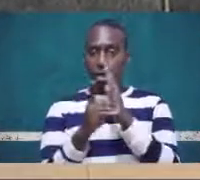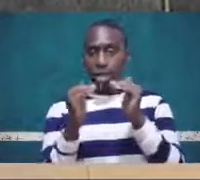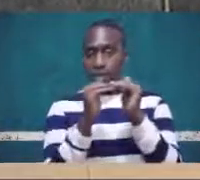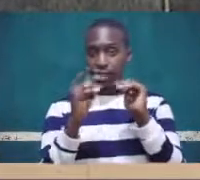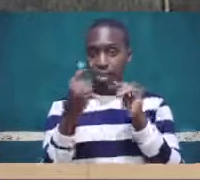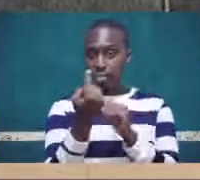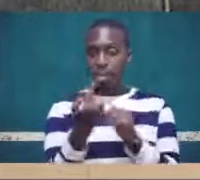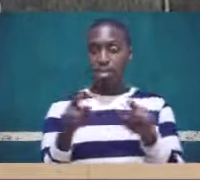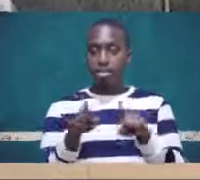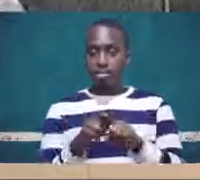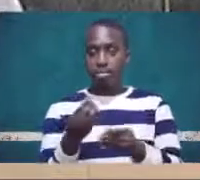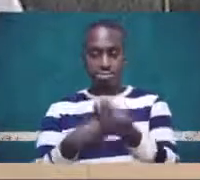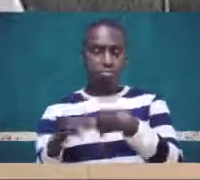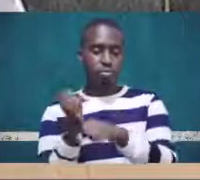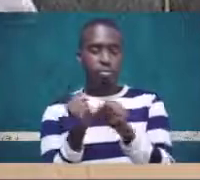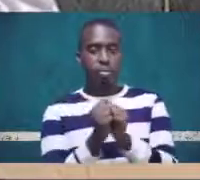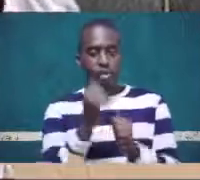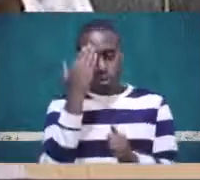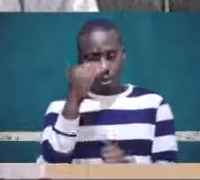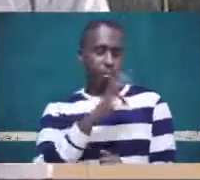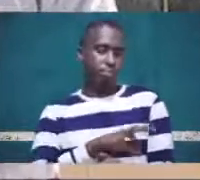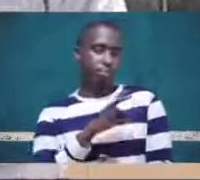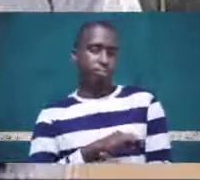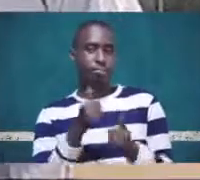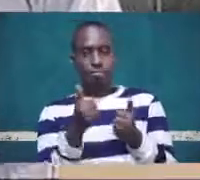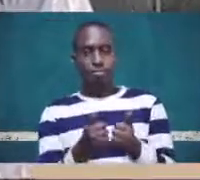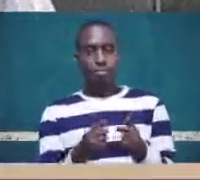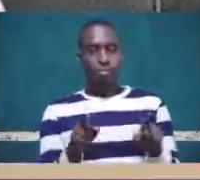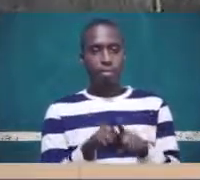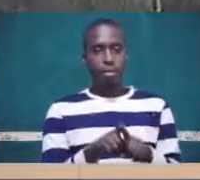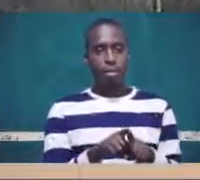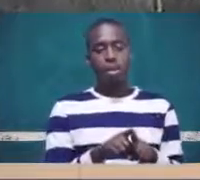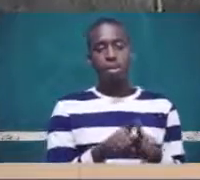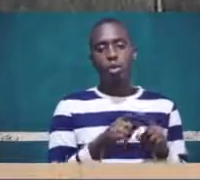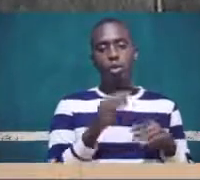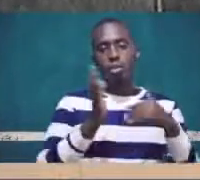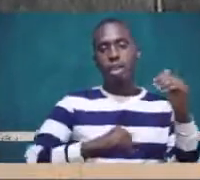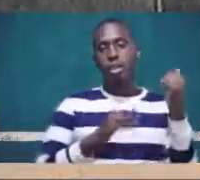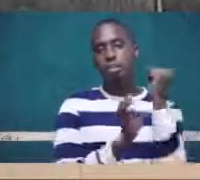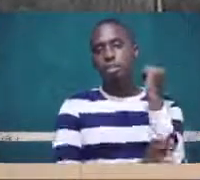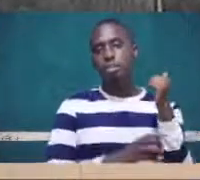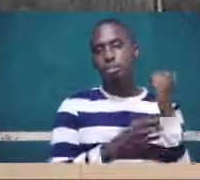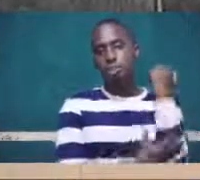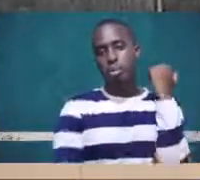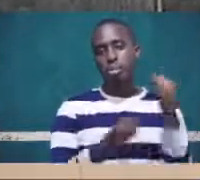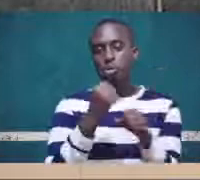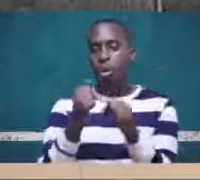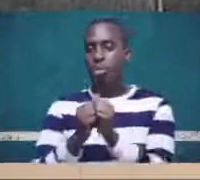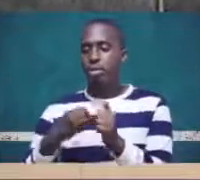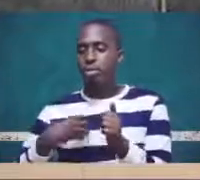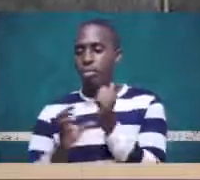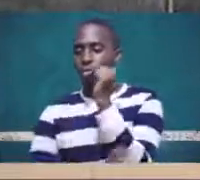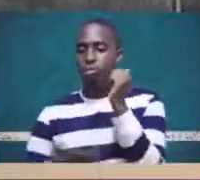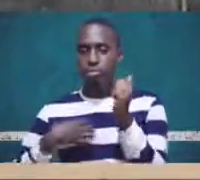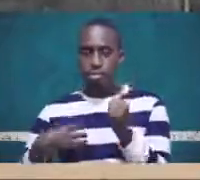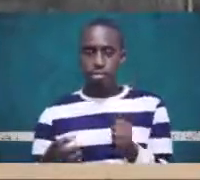they should enjoy fair benefits, instead of an LDC trading with an MDC. The last condition, countries should have